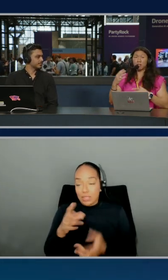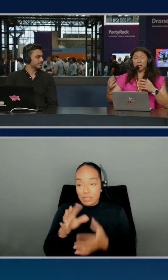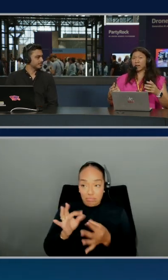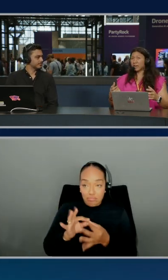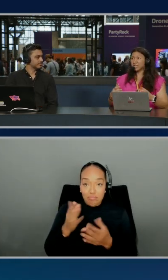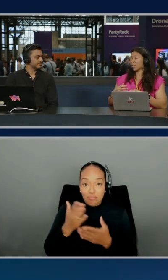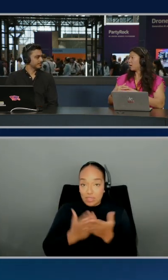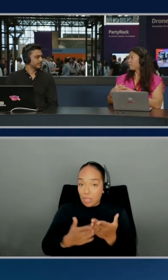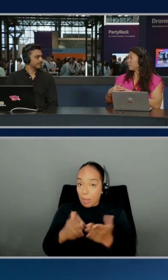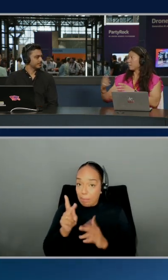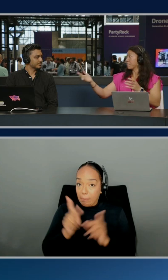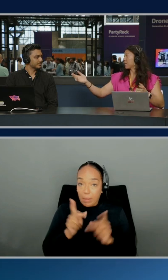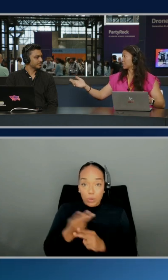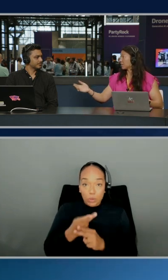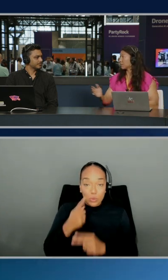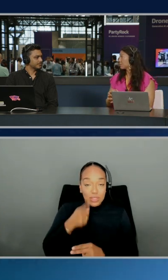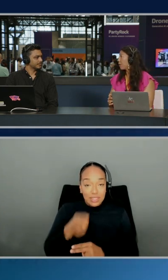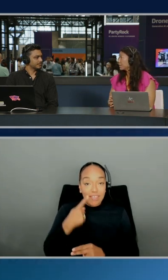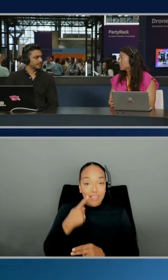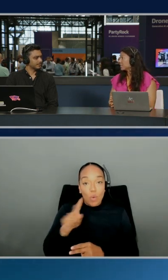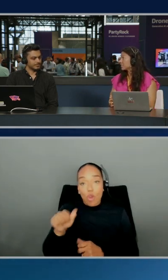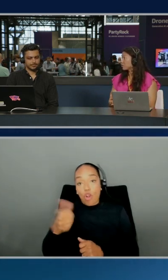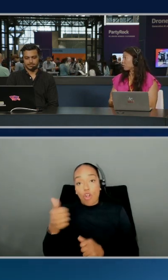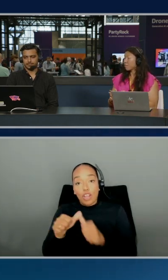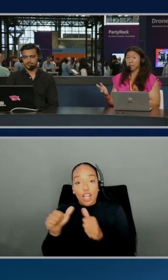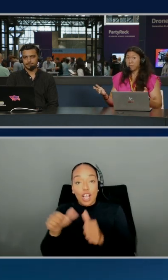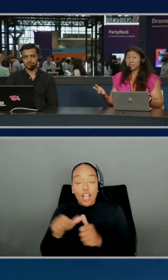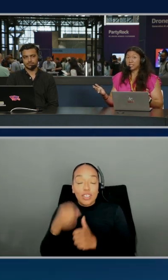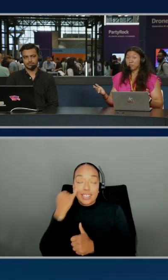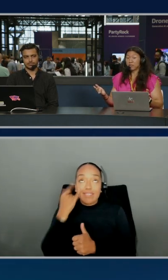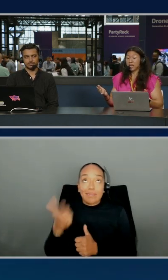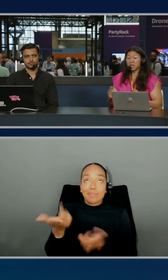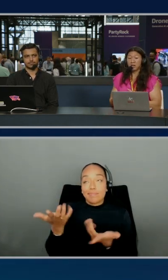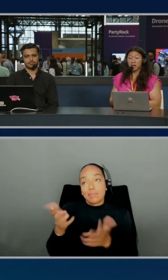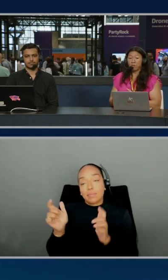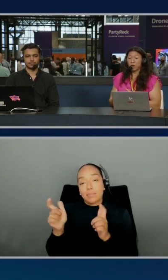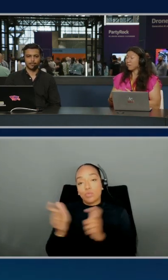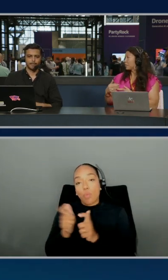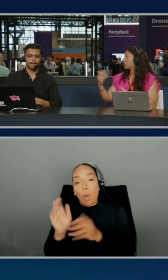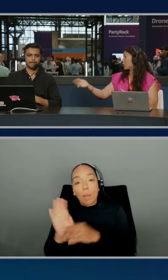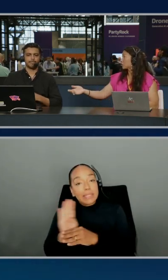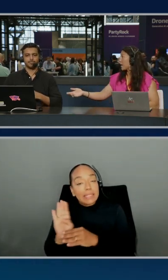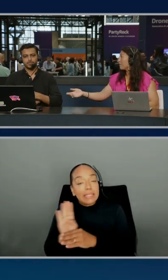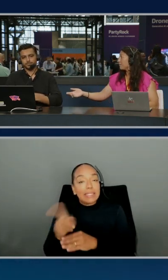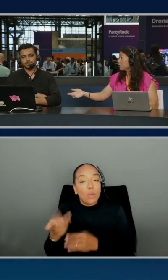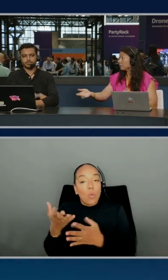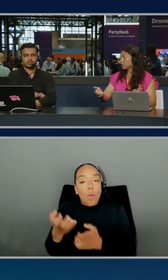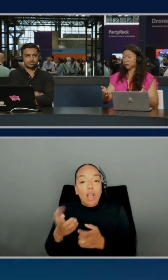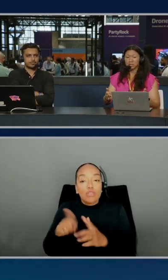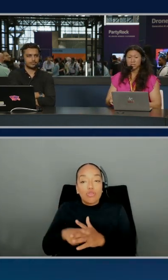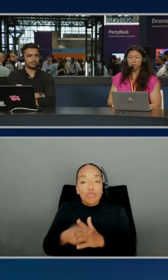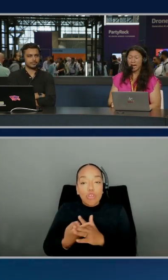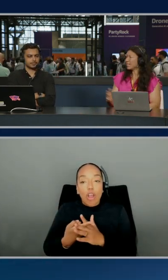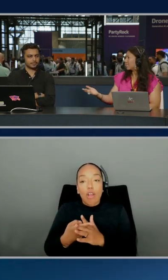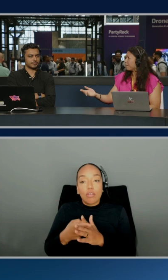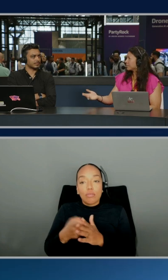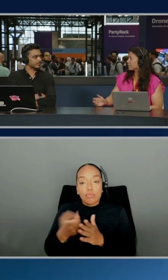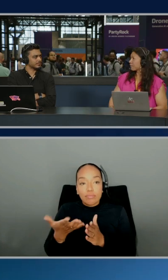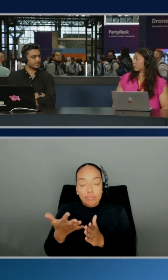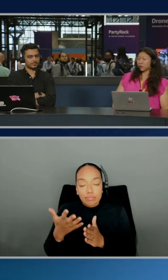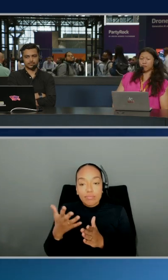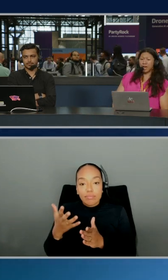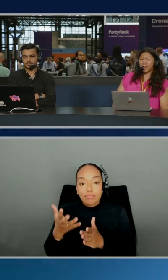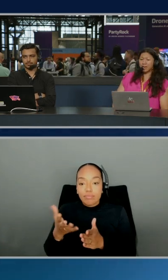for other areas of maybe like their small business or business where they want to be able to start driving views to it. So any